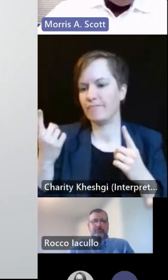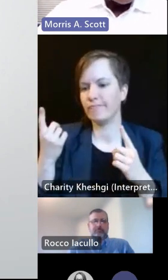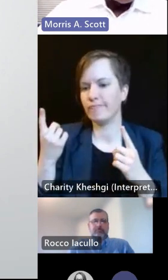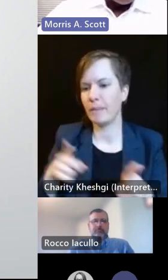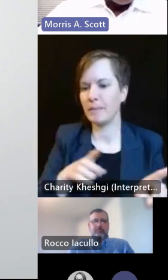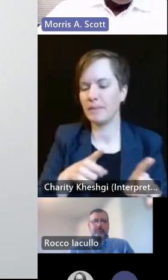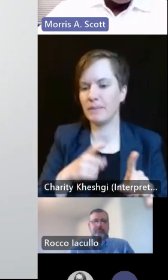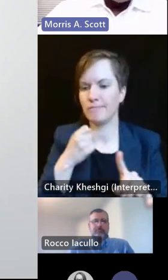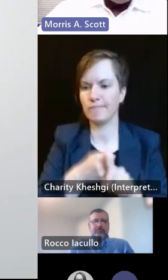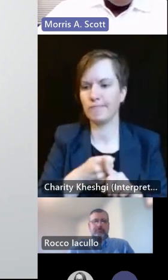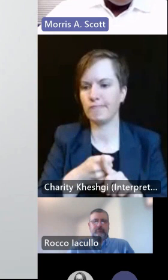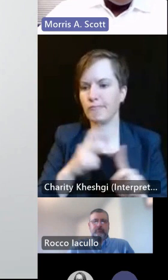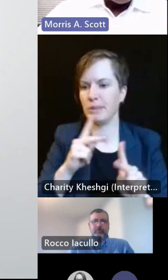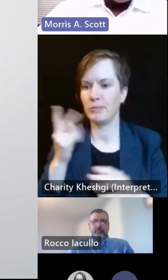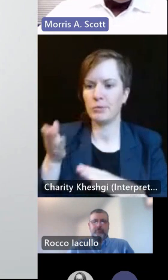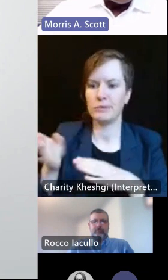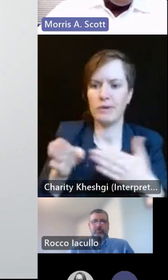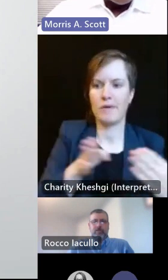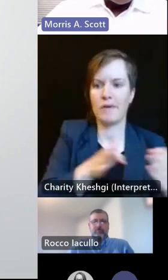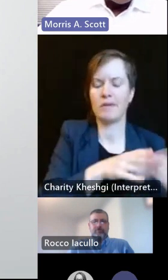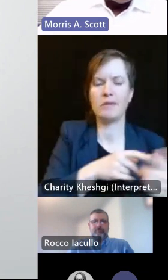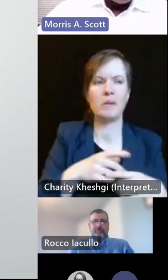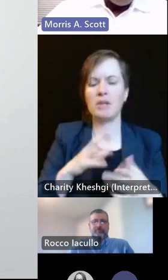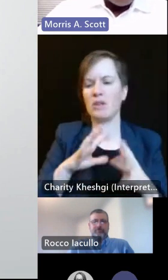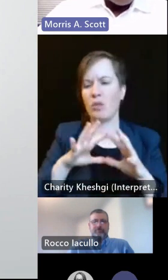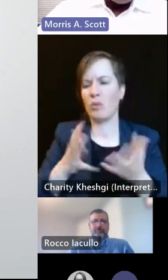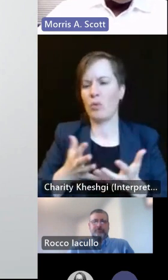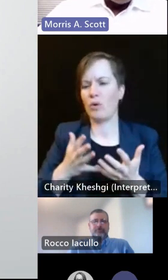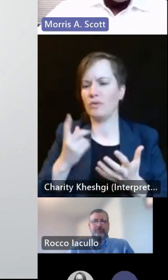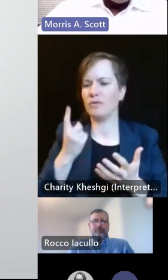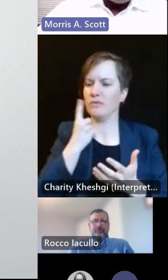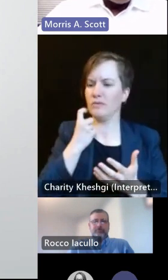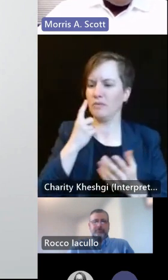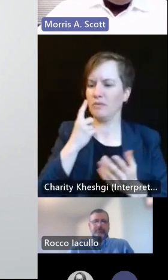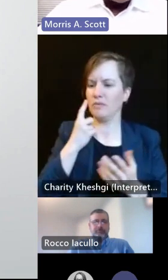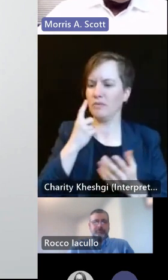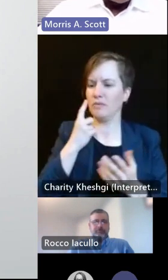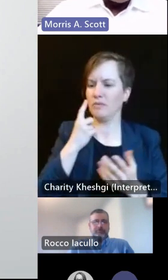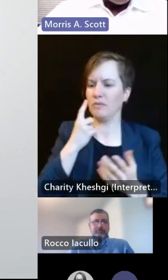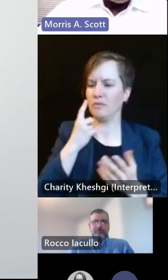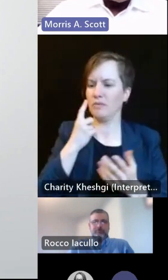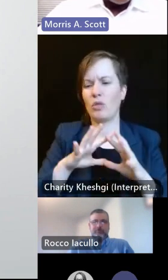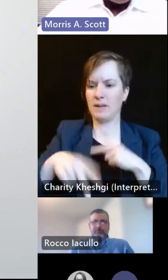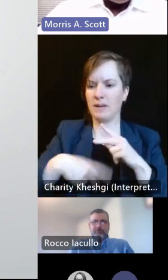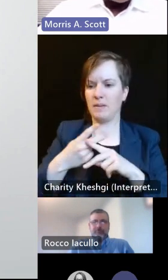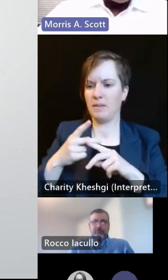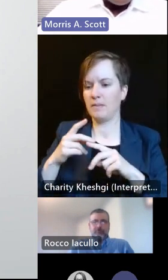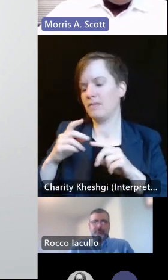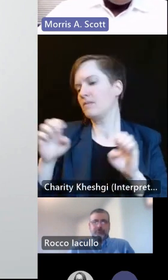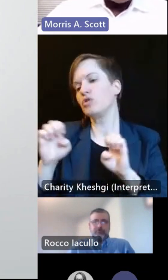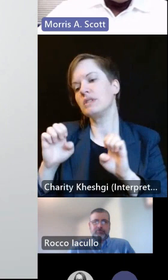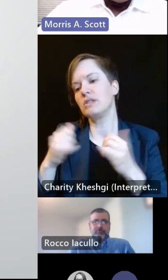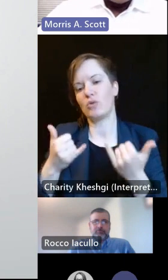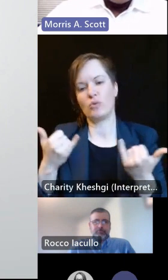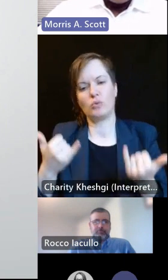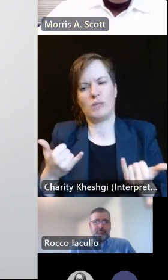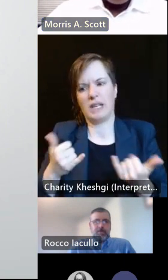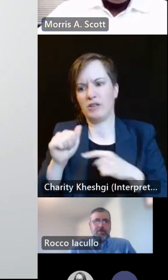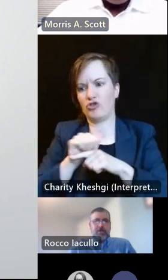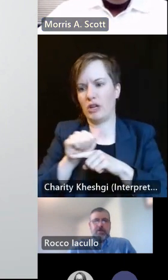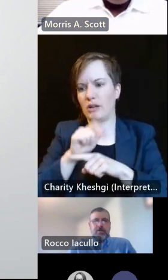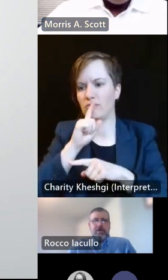recent times, so this webinar is certainly relevant. And so with that, I'll turn it over to Rocco for the next section.